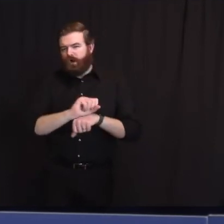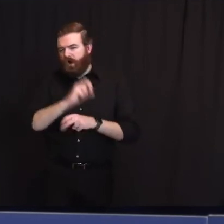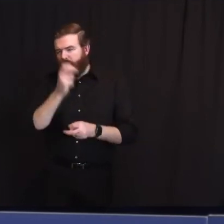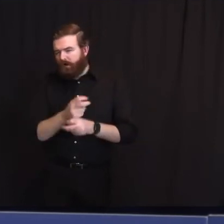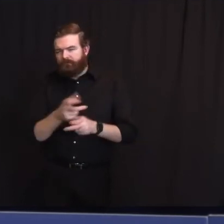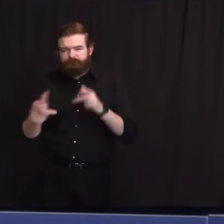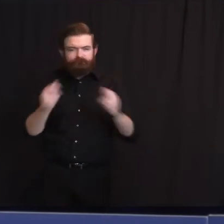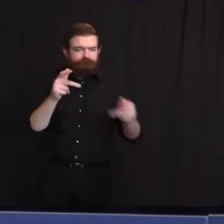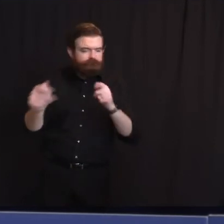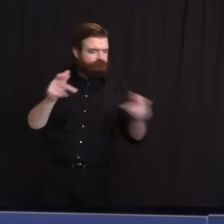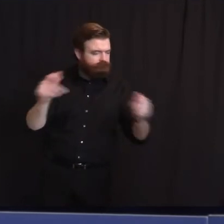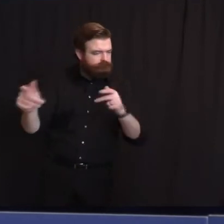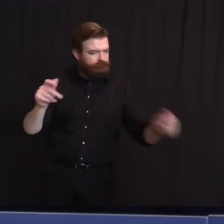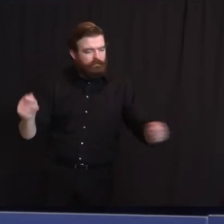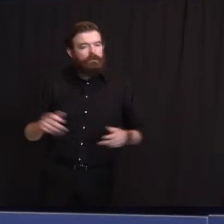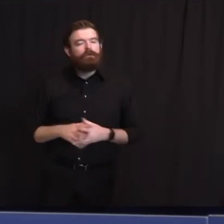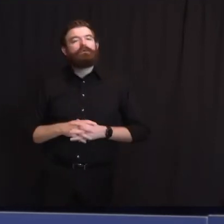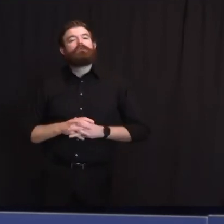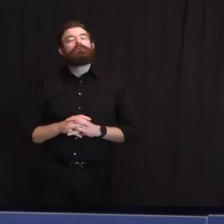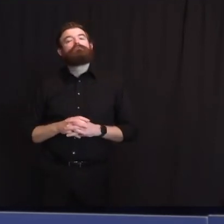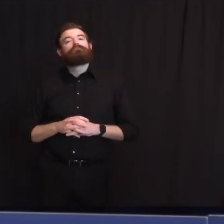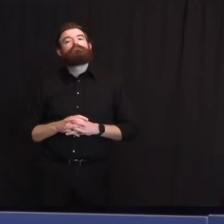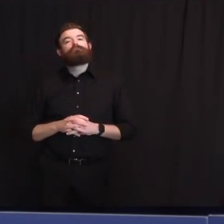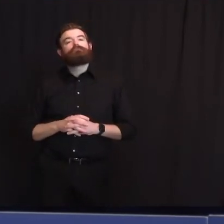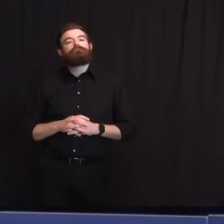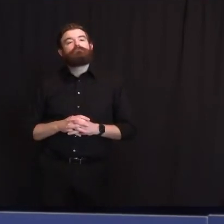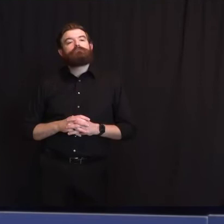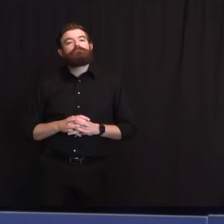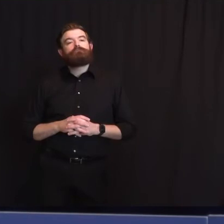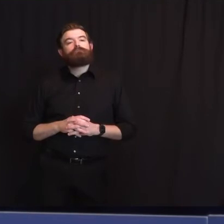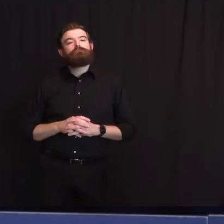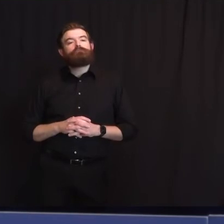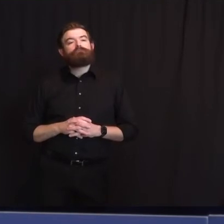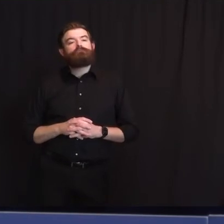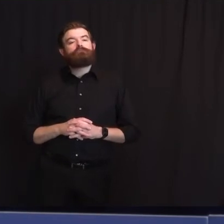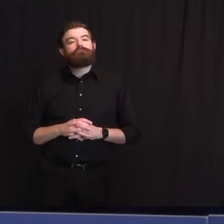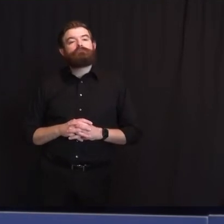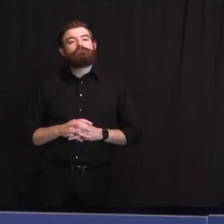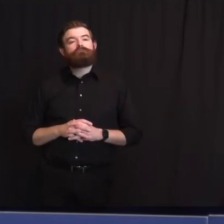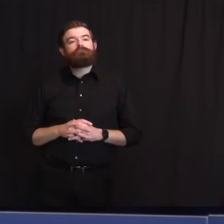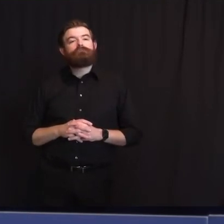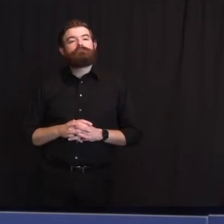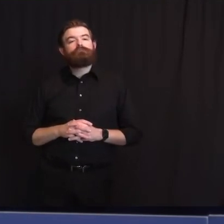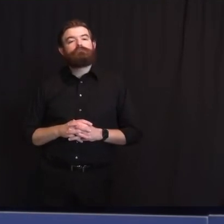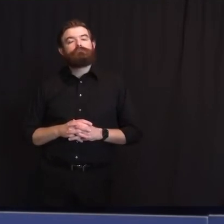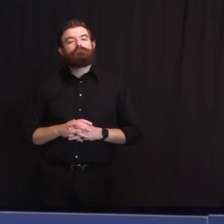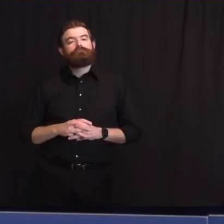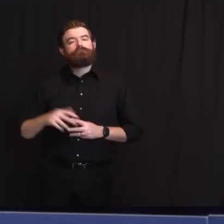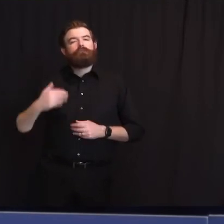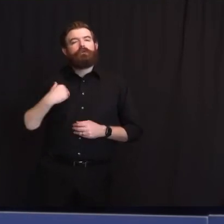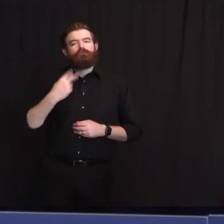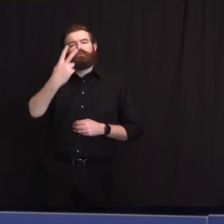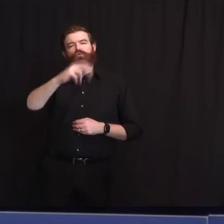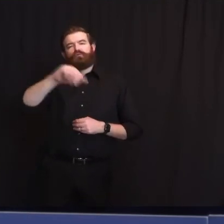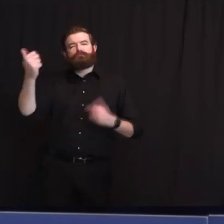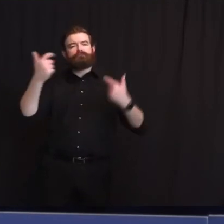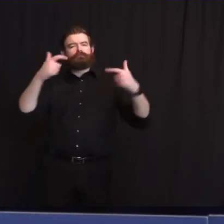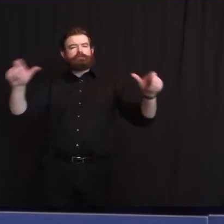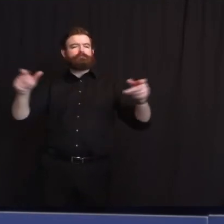possible. The remaining 2 state-supported mega sites also open today. Hackensack Meridian Health is partnering